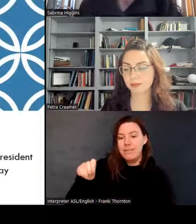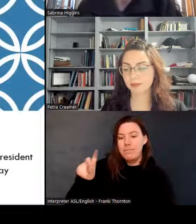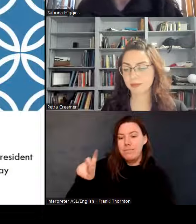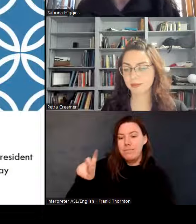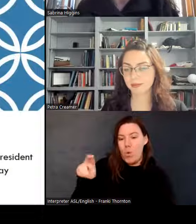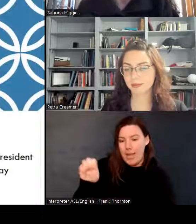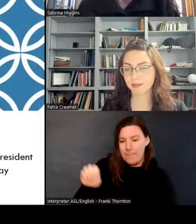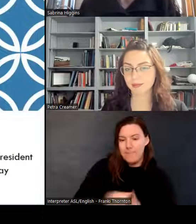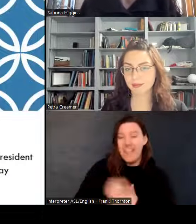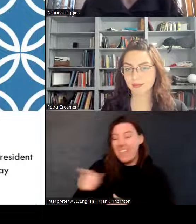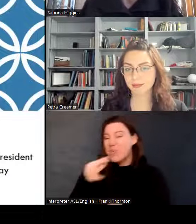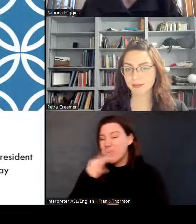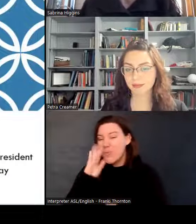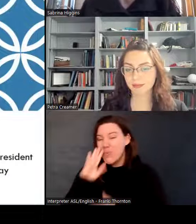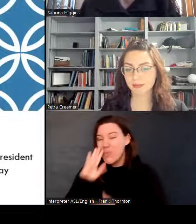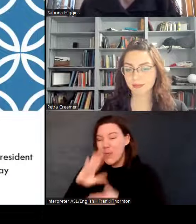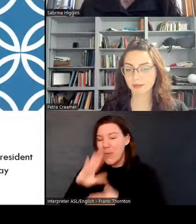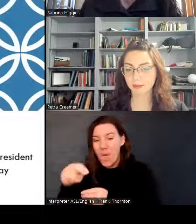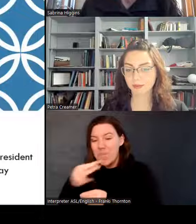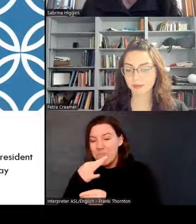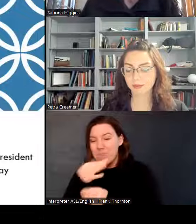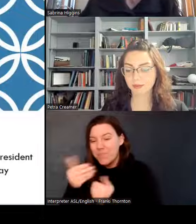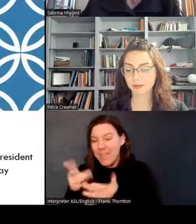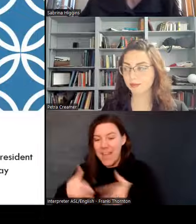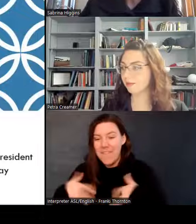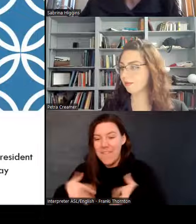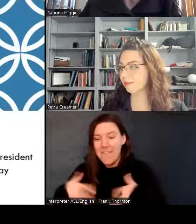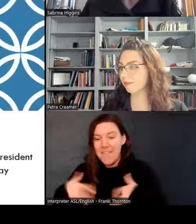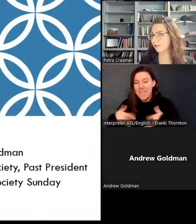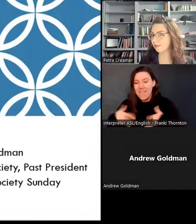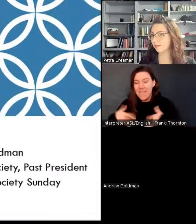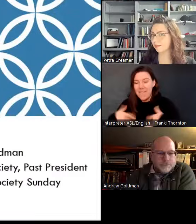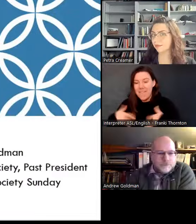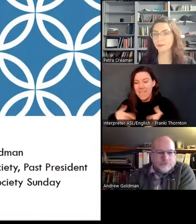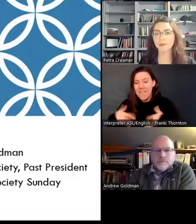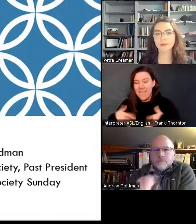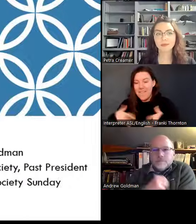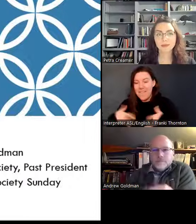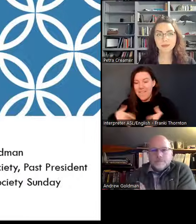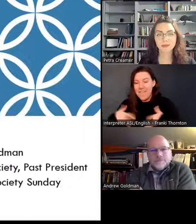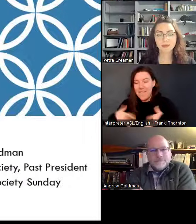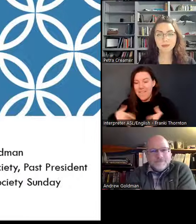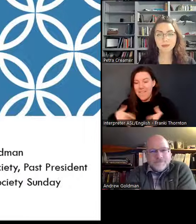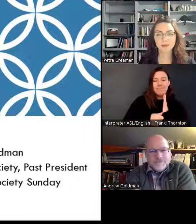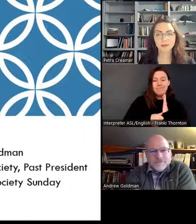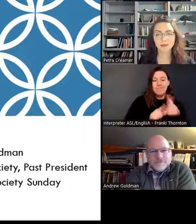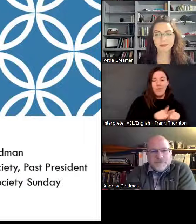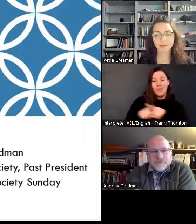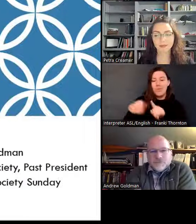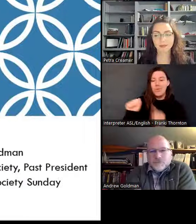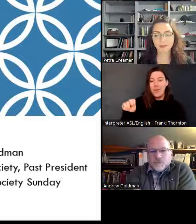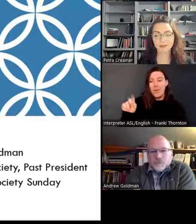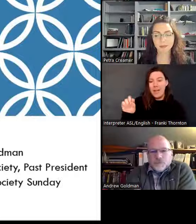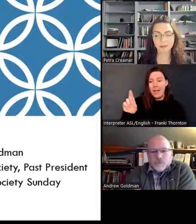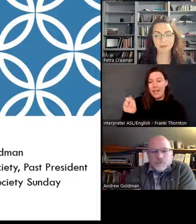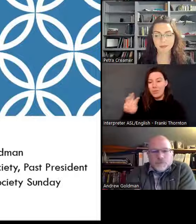to introduce my colleague, Dr. Andy Goldman, and to showcase the kinds of events that you might attend through your local AIA